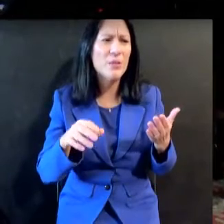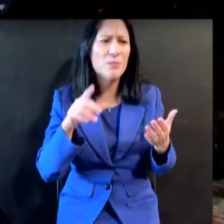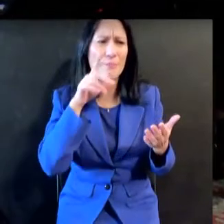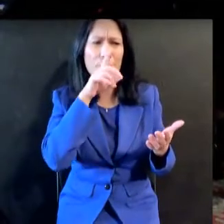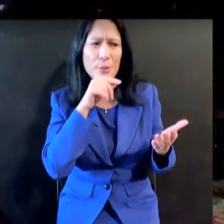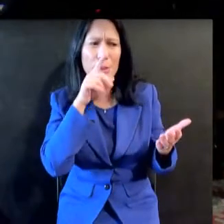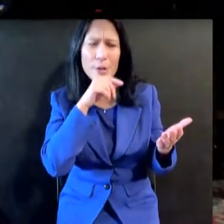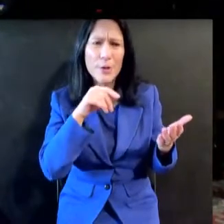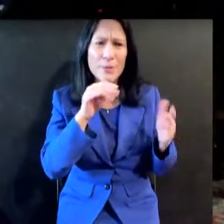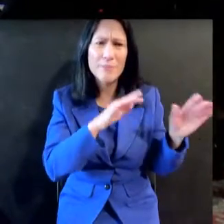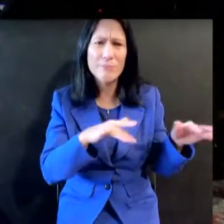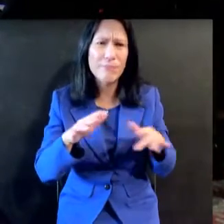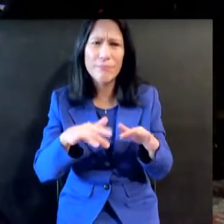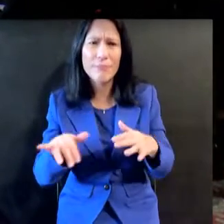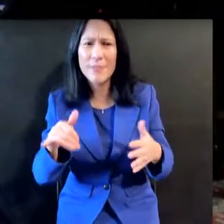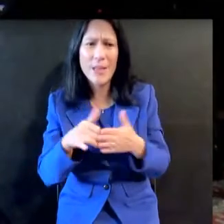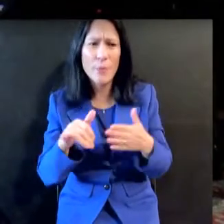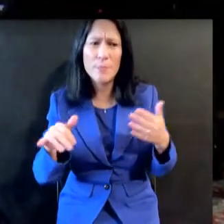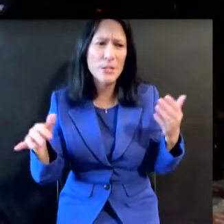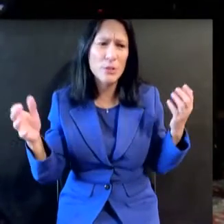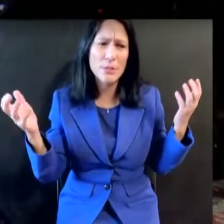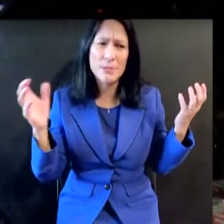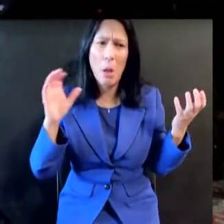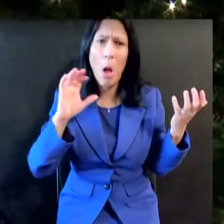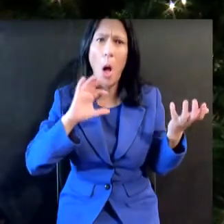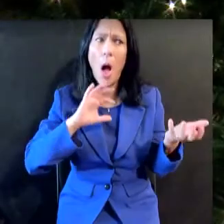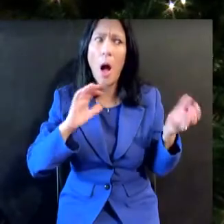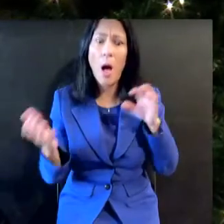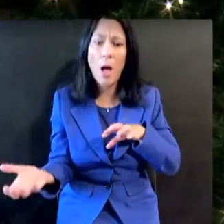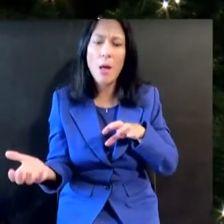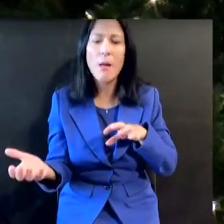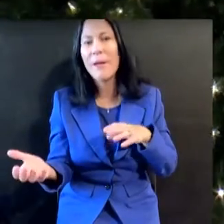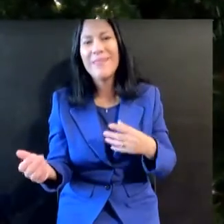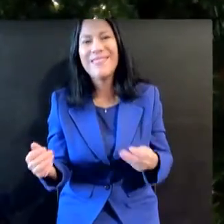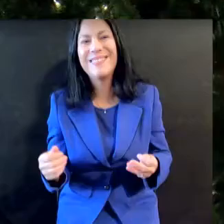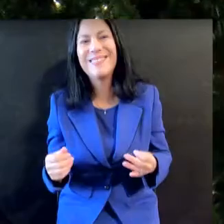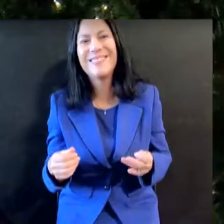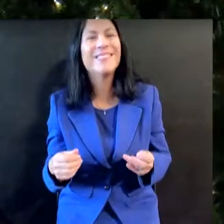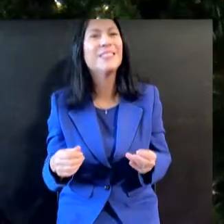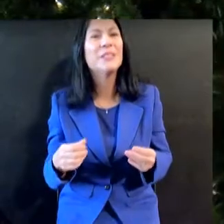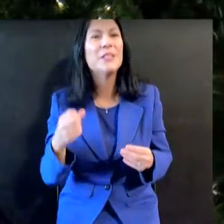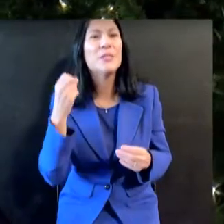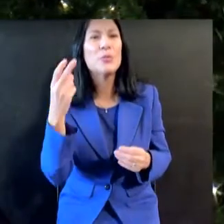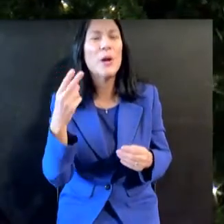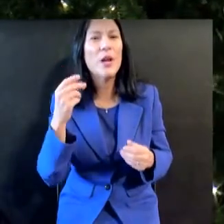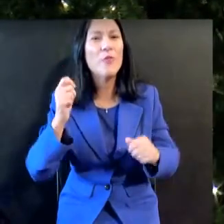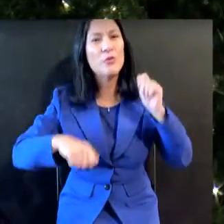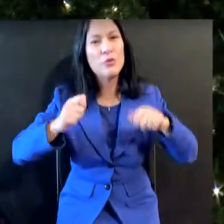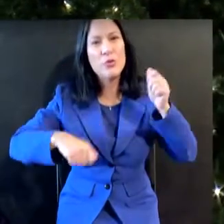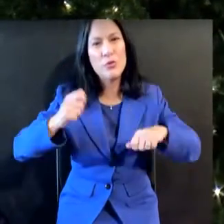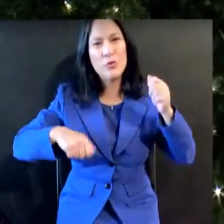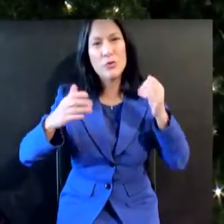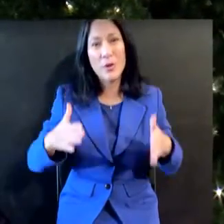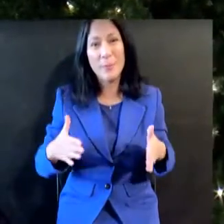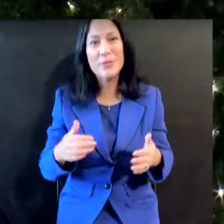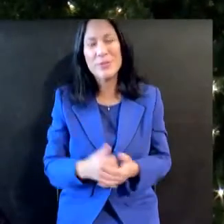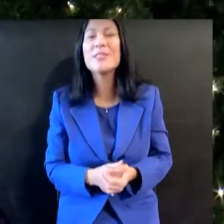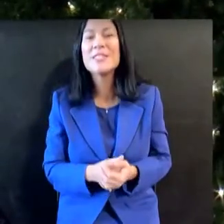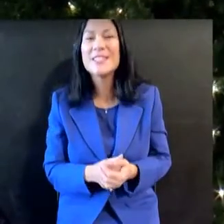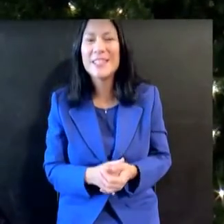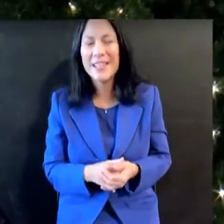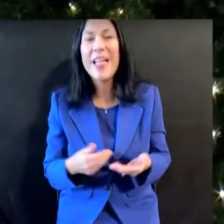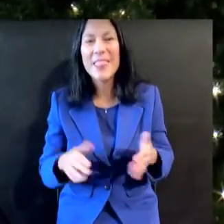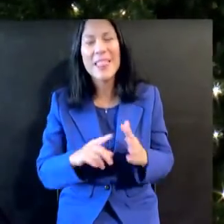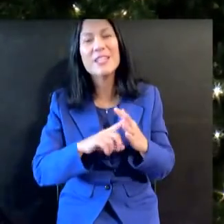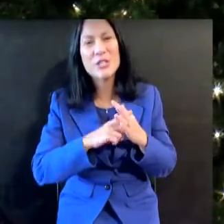and that'd be just a train wreck in anybody's house, wouldn't it? So, all right, so 12 drummers drumming, right? Okay, so let's start there.